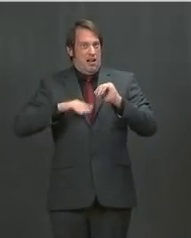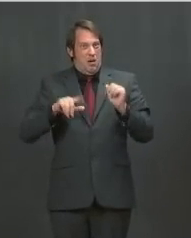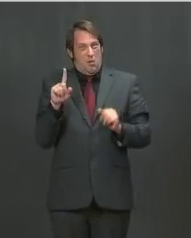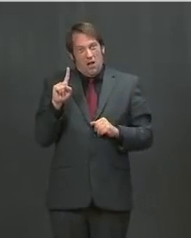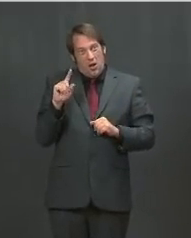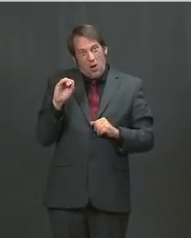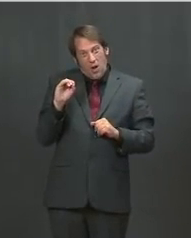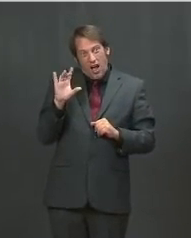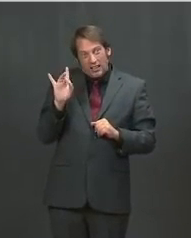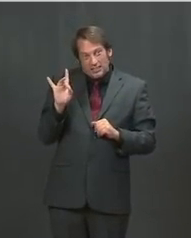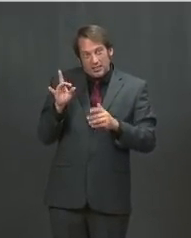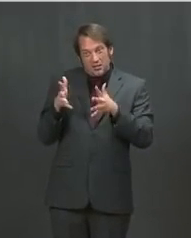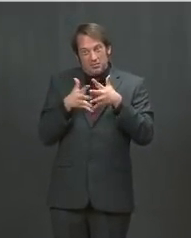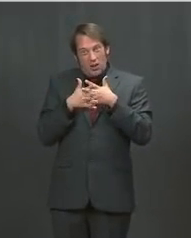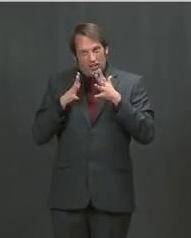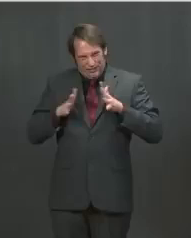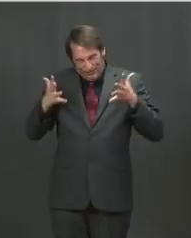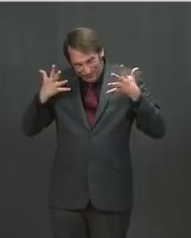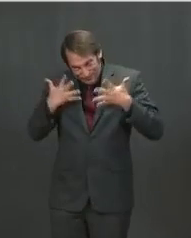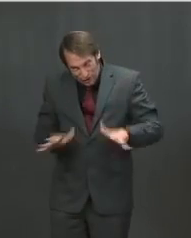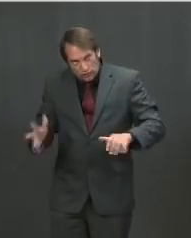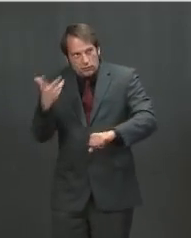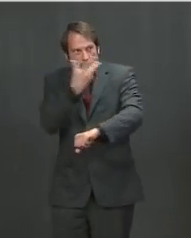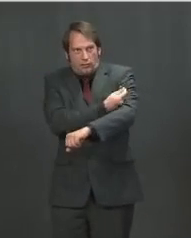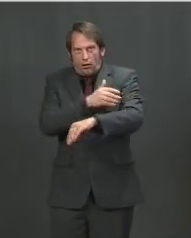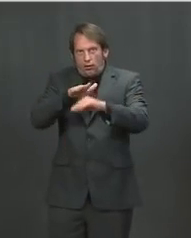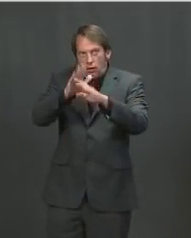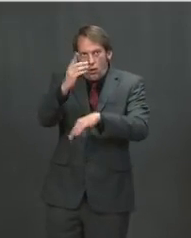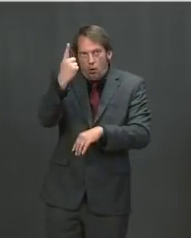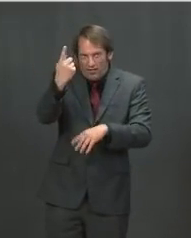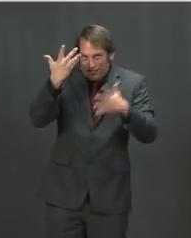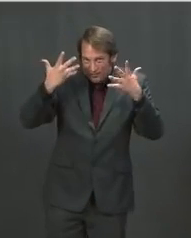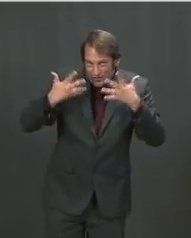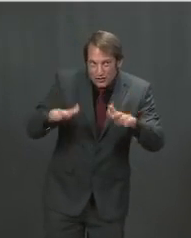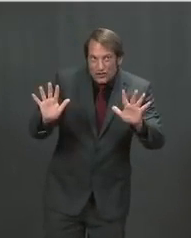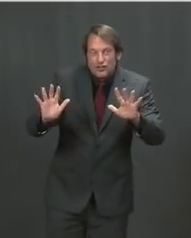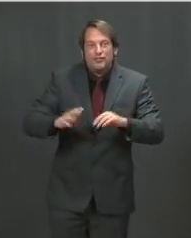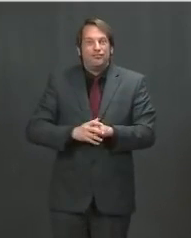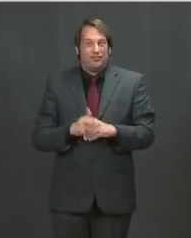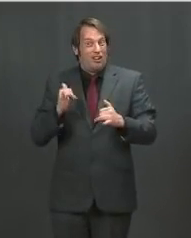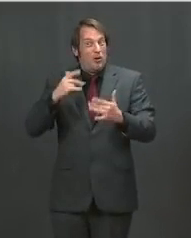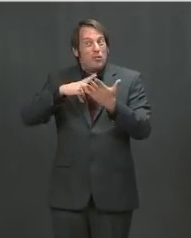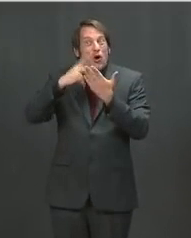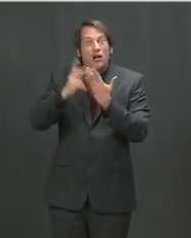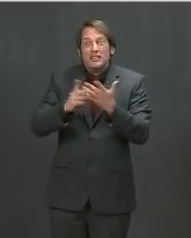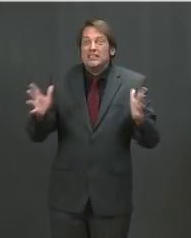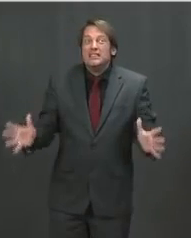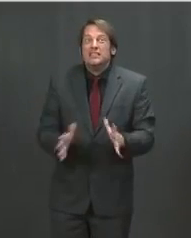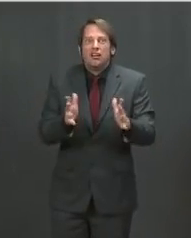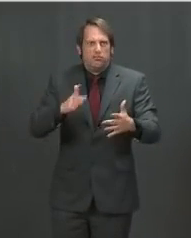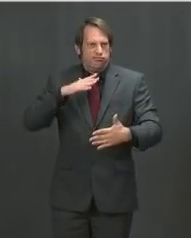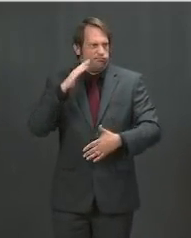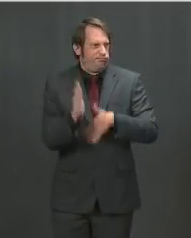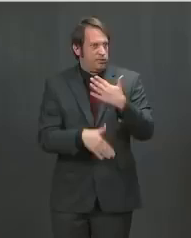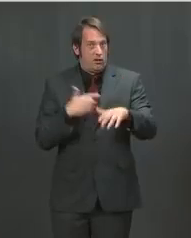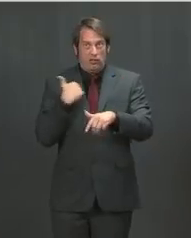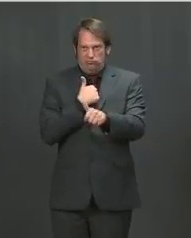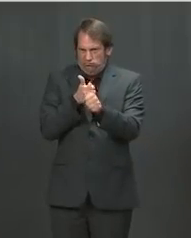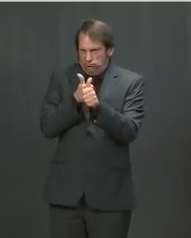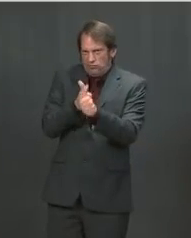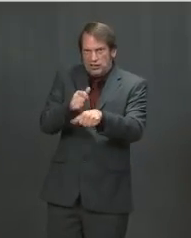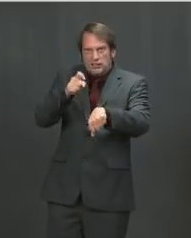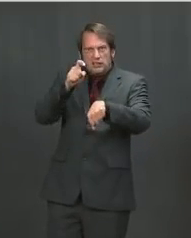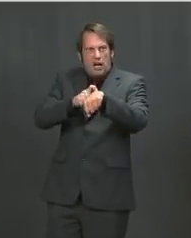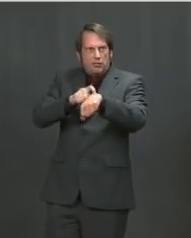shot. And our vaccination program is progressing ahead of schedule due to the aggressive steps we've taken at the